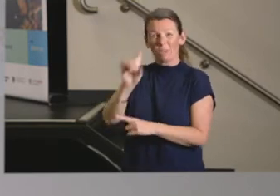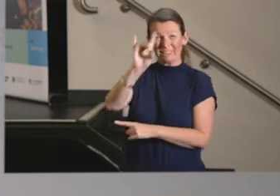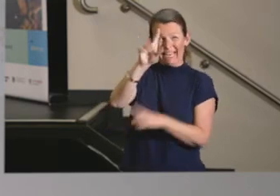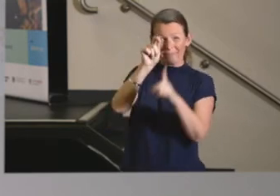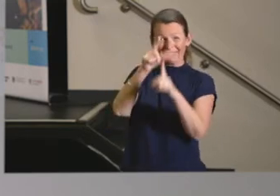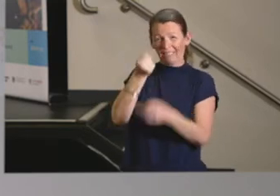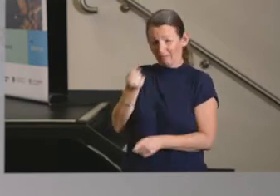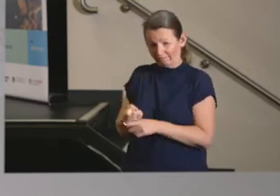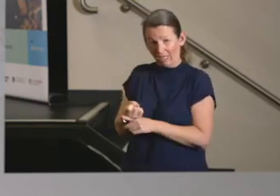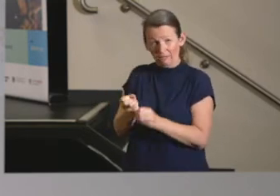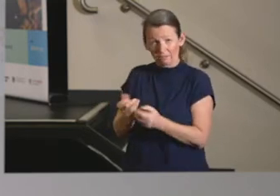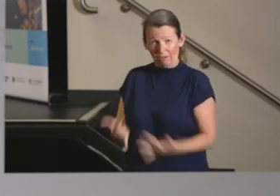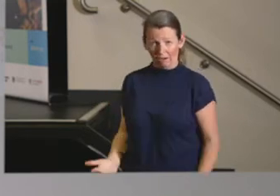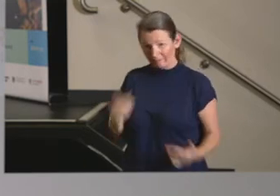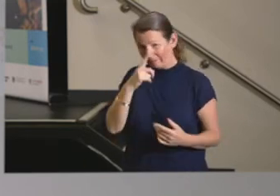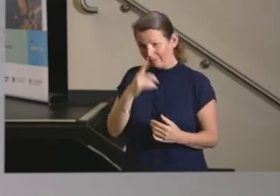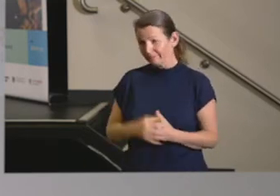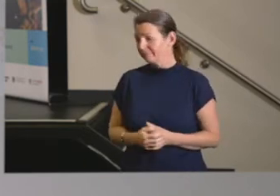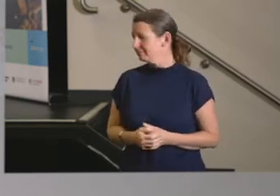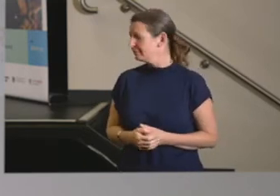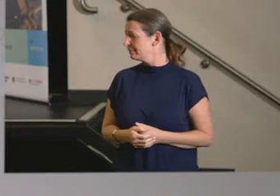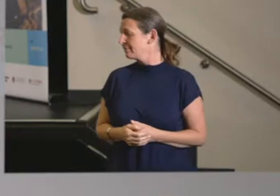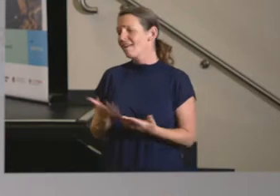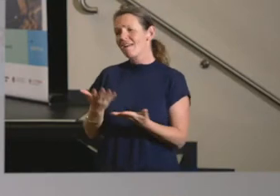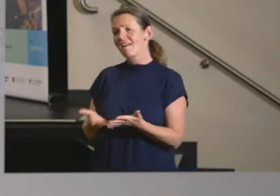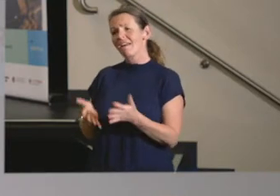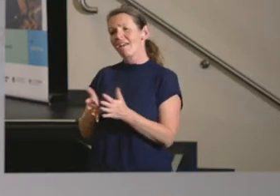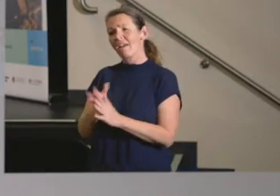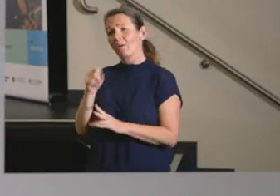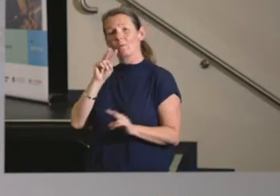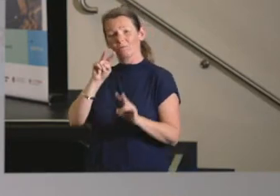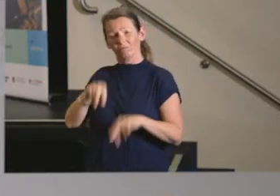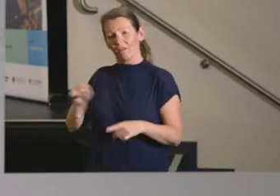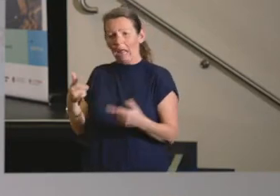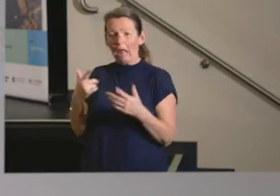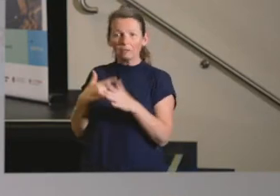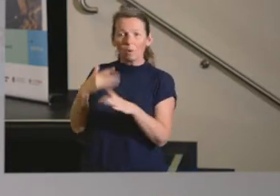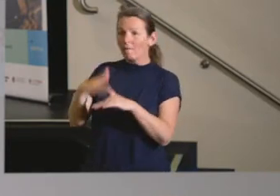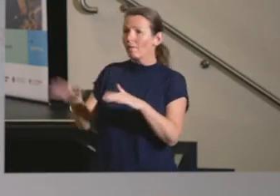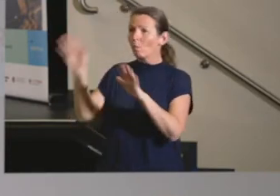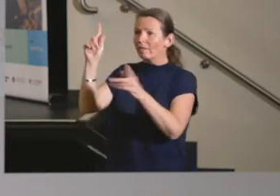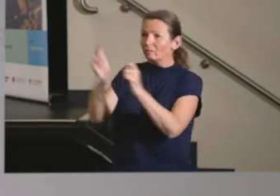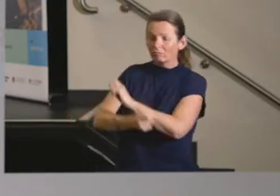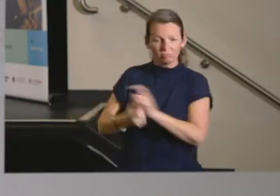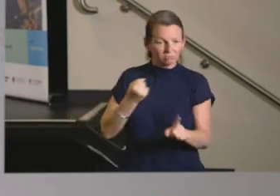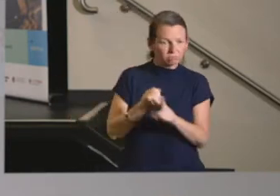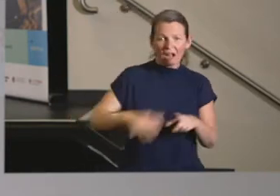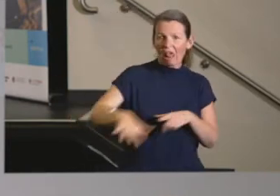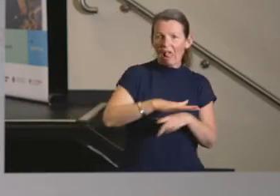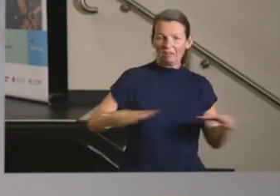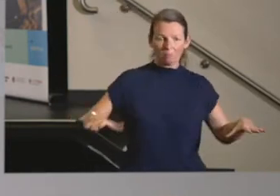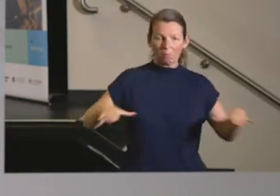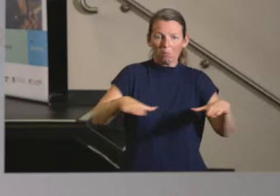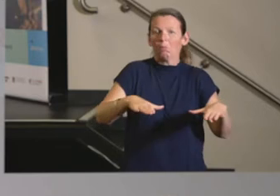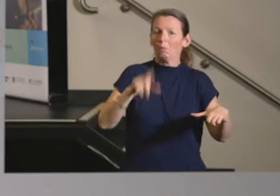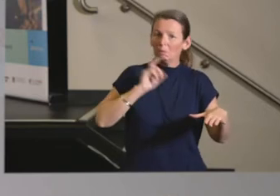And the only way we know that we can find a proper solution to all of these questions, to things like climate change, is if we actually started working